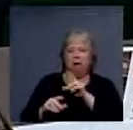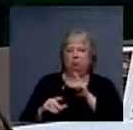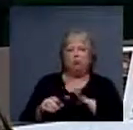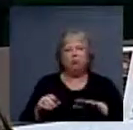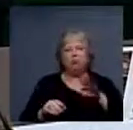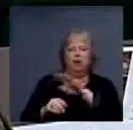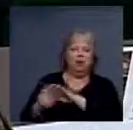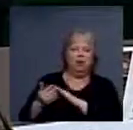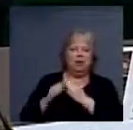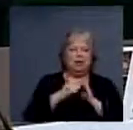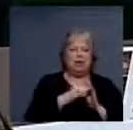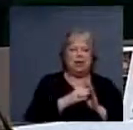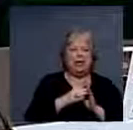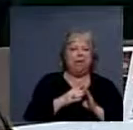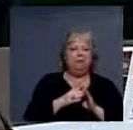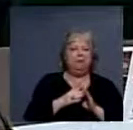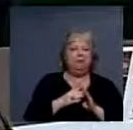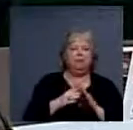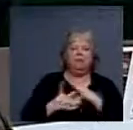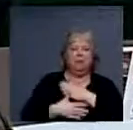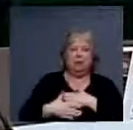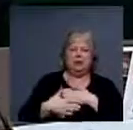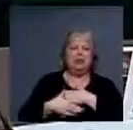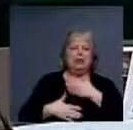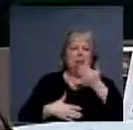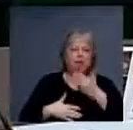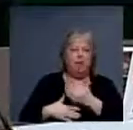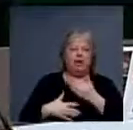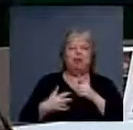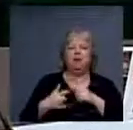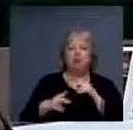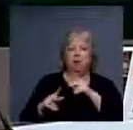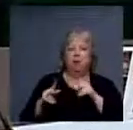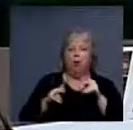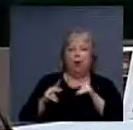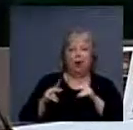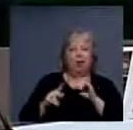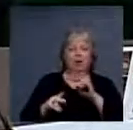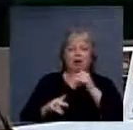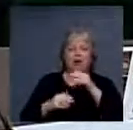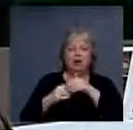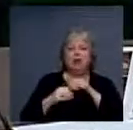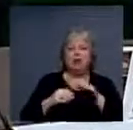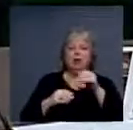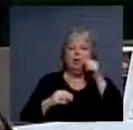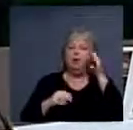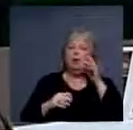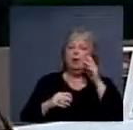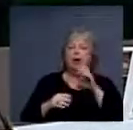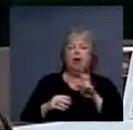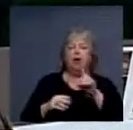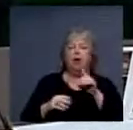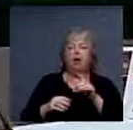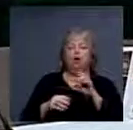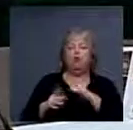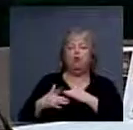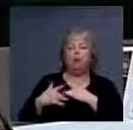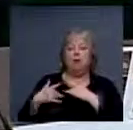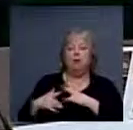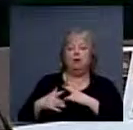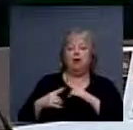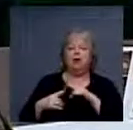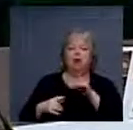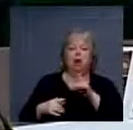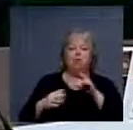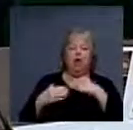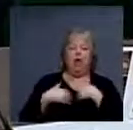city, around the other cities, is invited to Catherine's birthday party. If not, send a birthday card or a Valentine to the Little